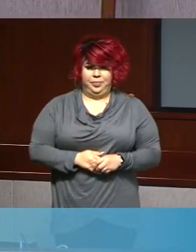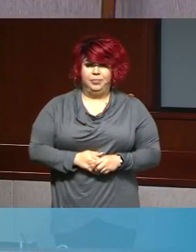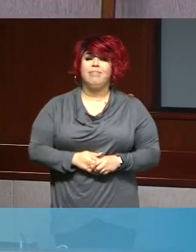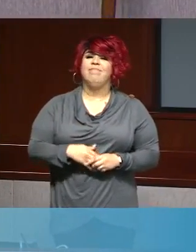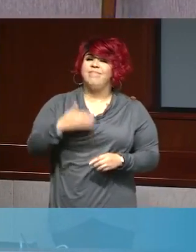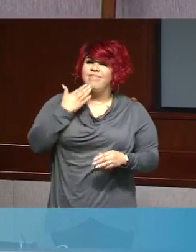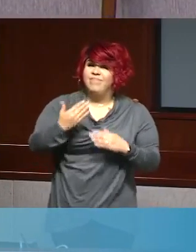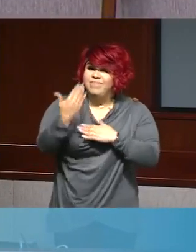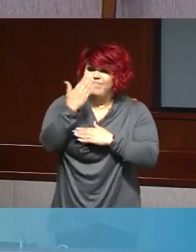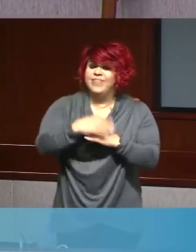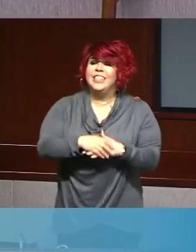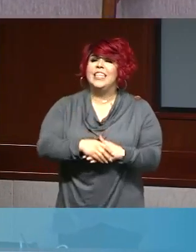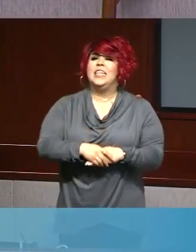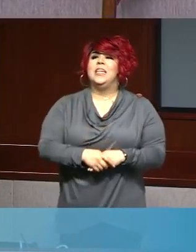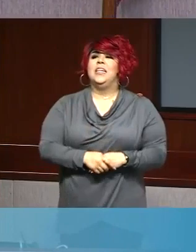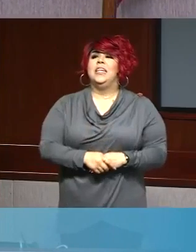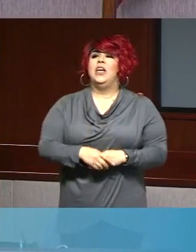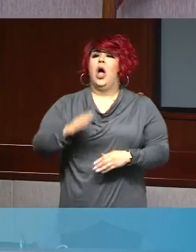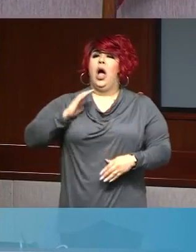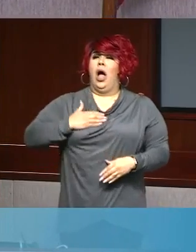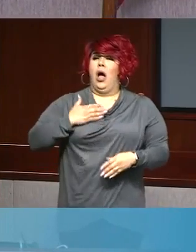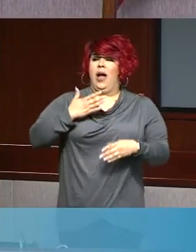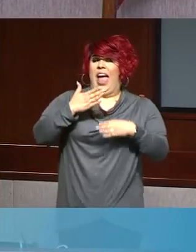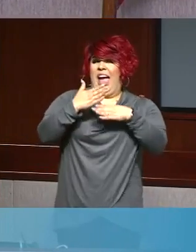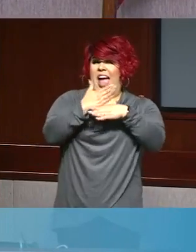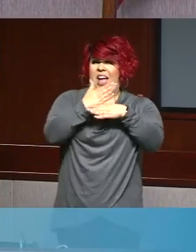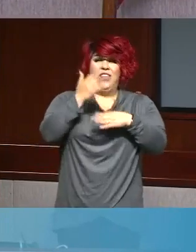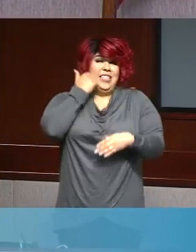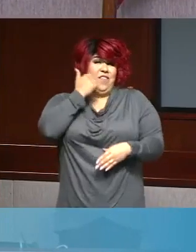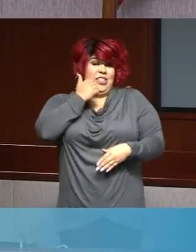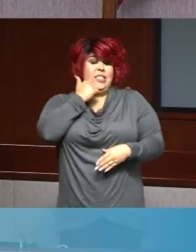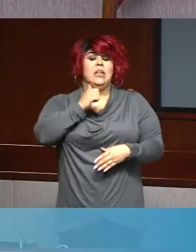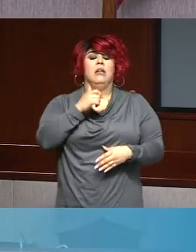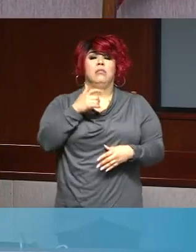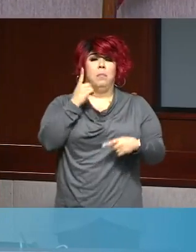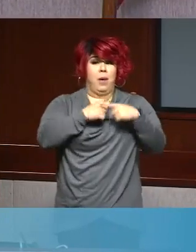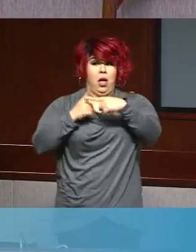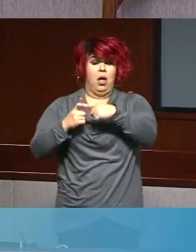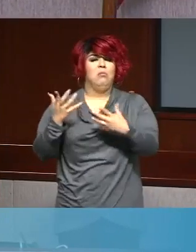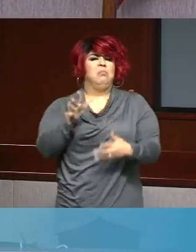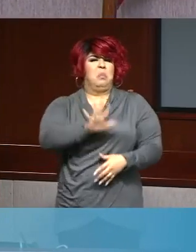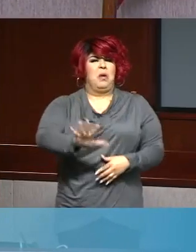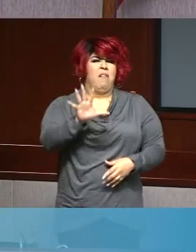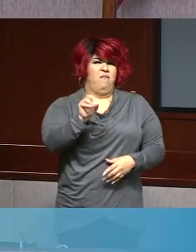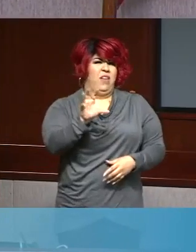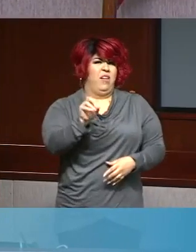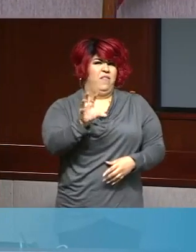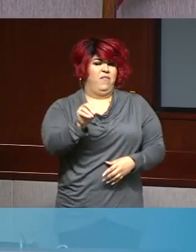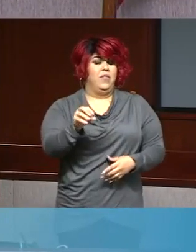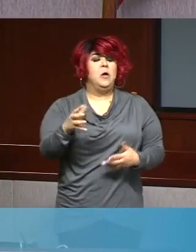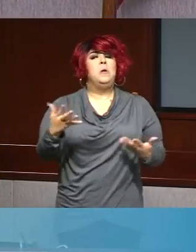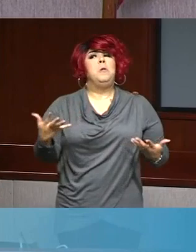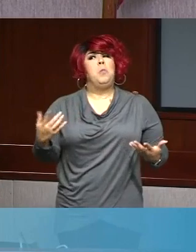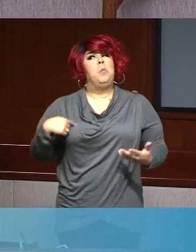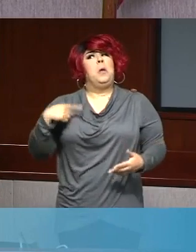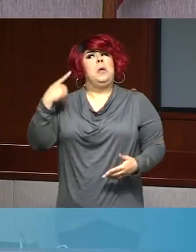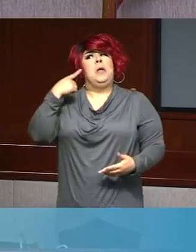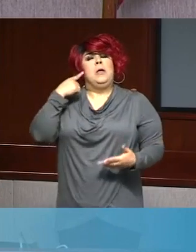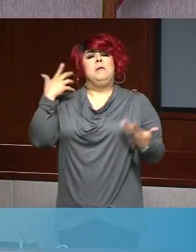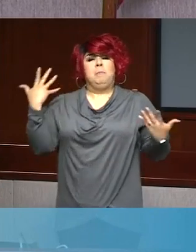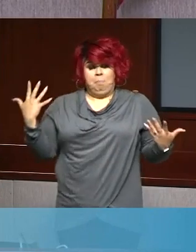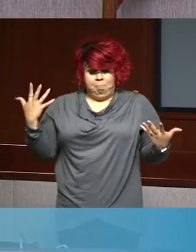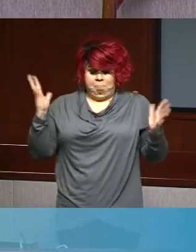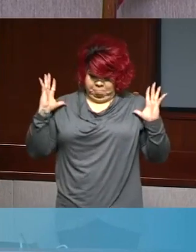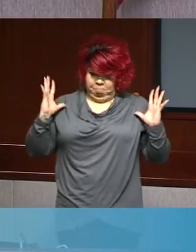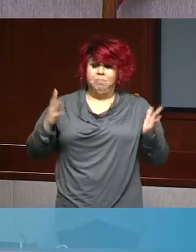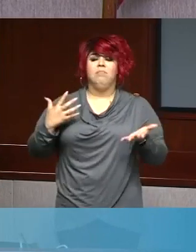Good morning. Our average new cases is about 50 now. And we think that this is a good opportunity to remind